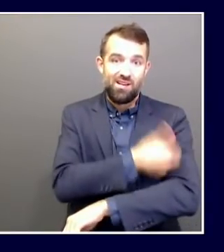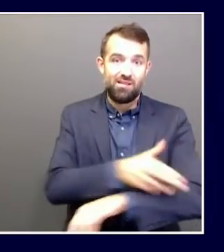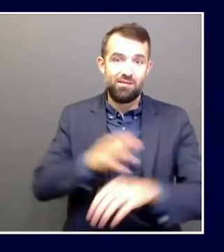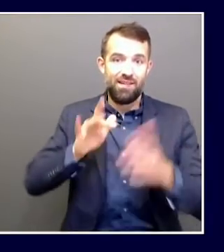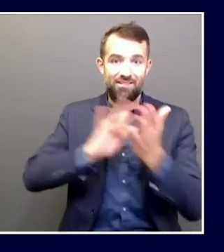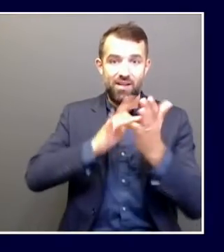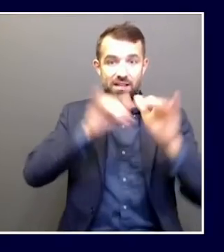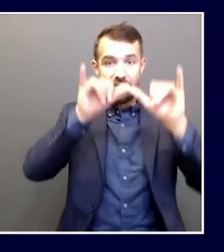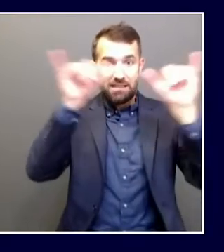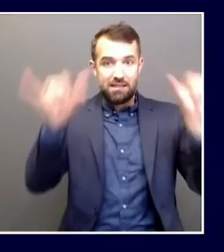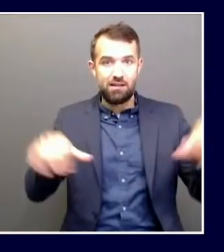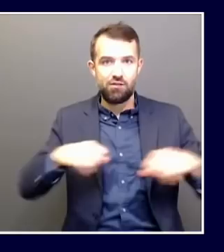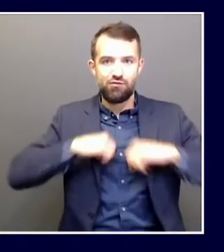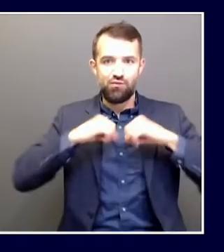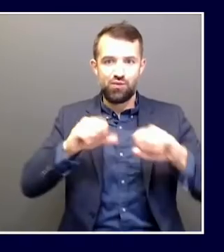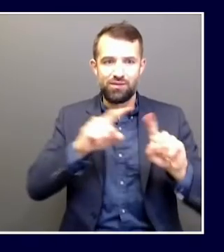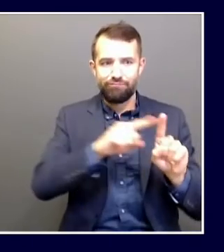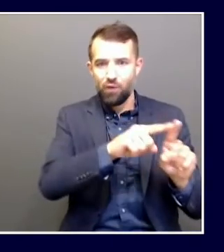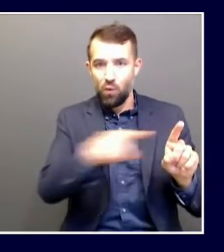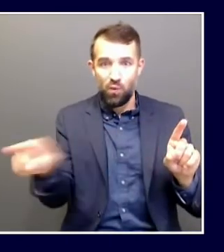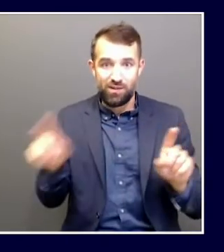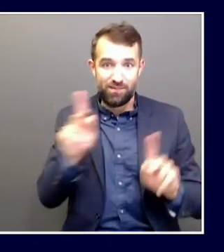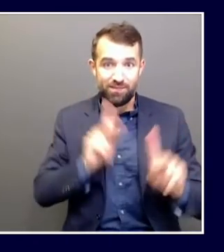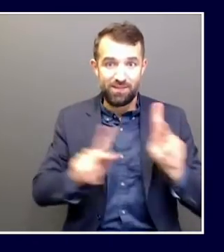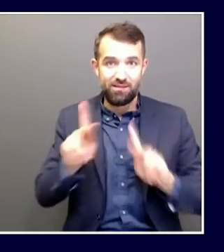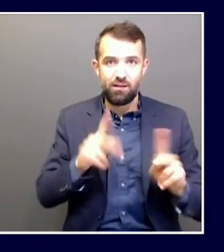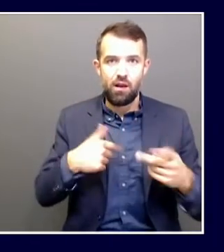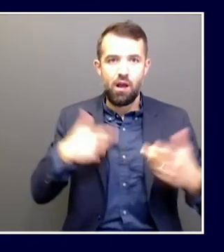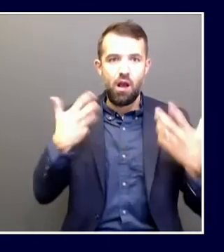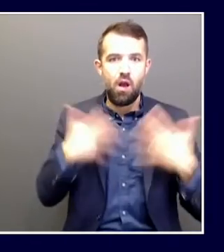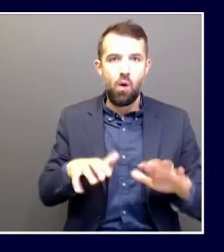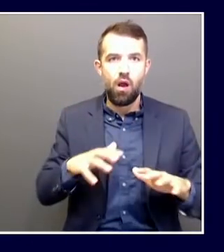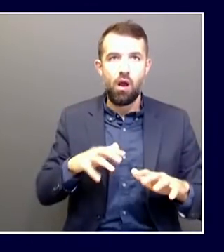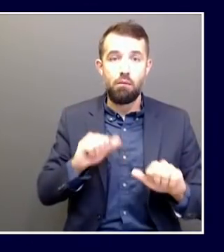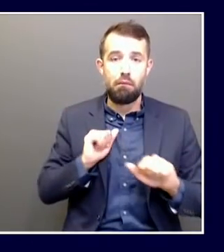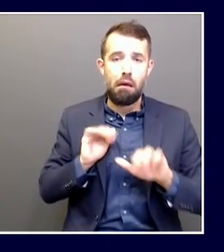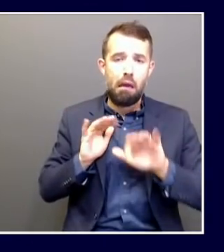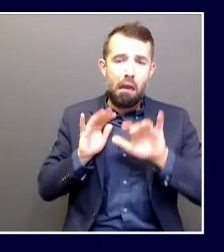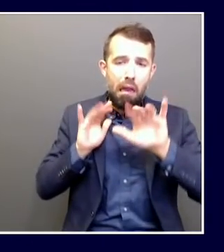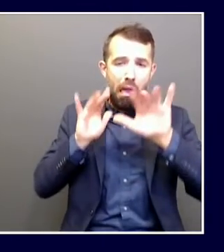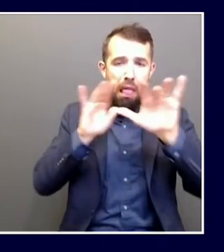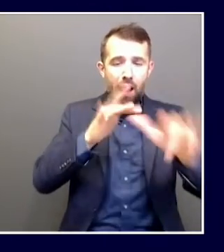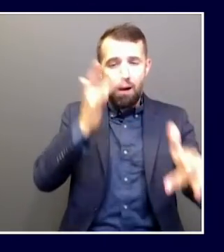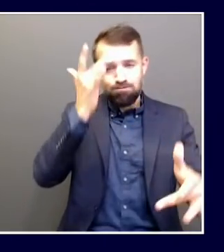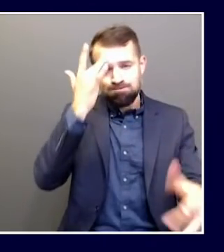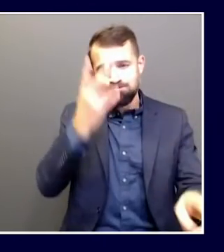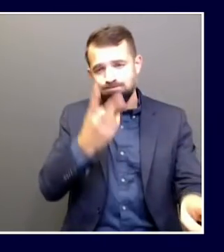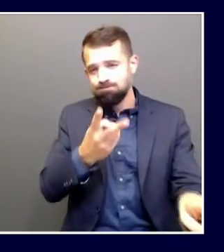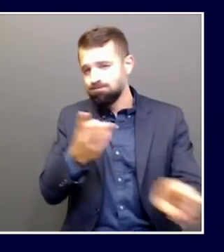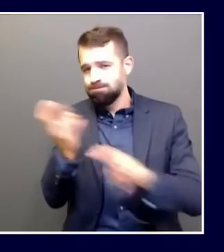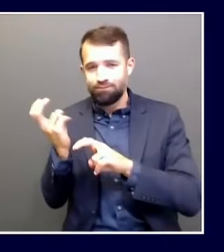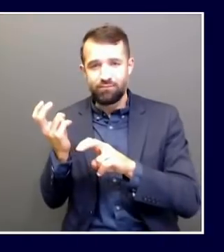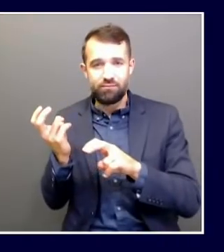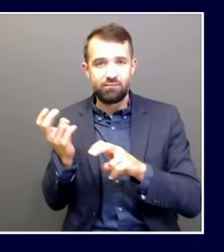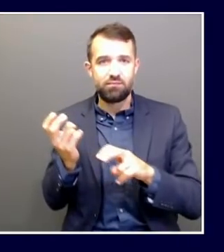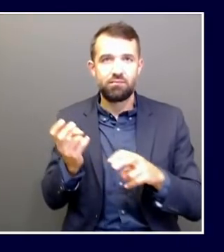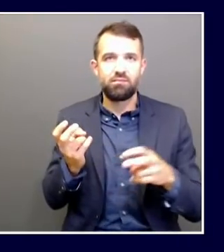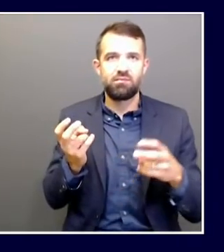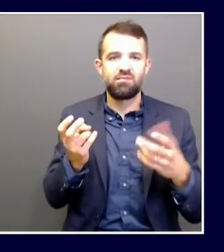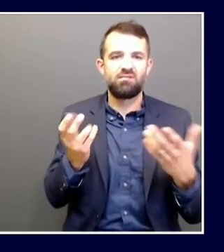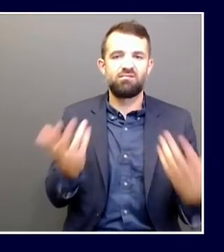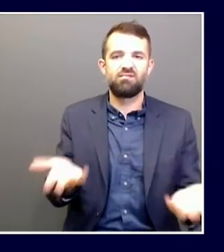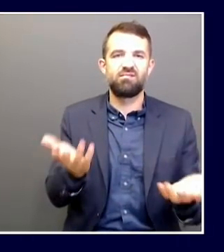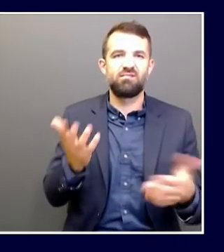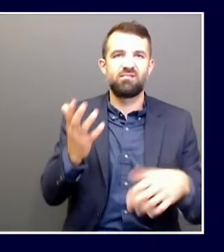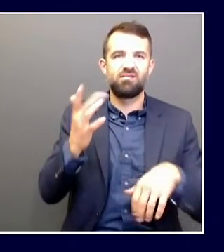possible, because we need the healthcare infrastructure to be available for everyone who's acutely ill, whether it's from COVID or with